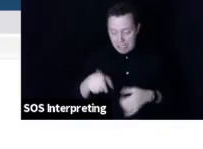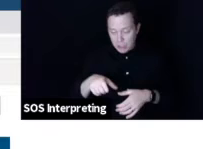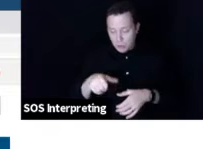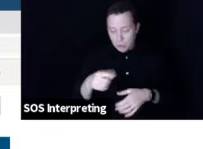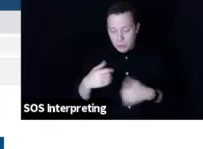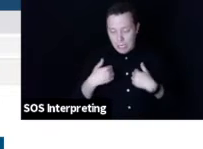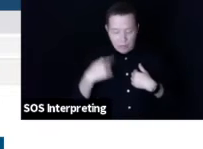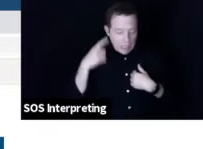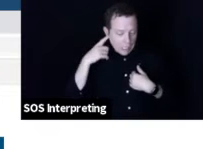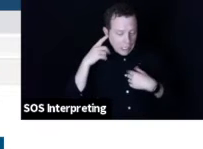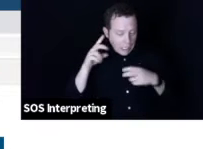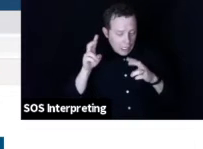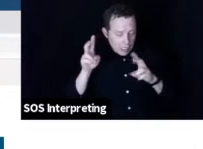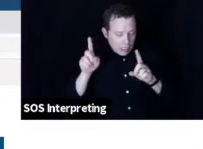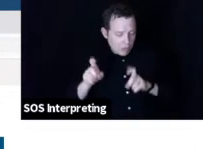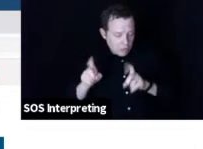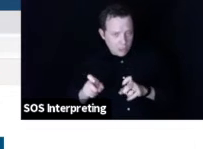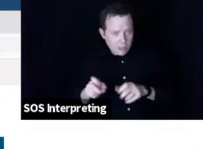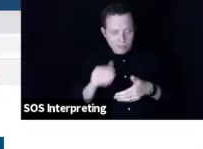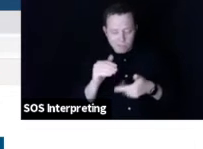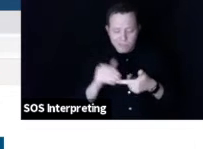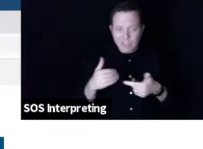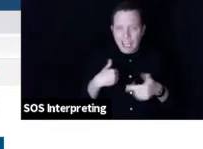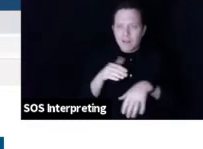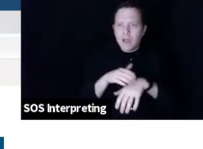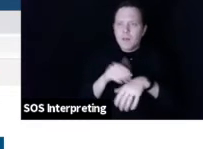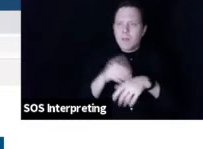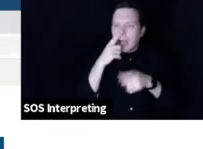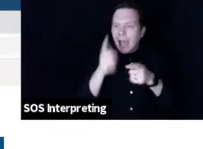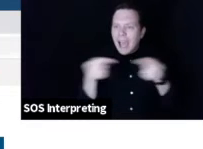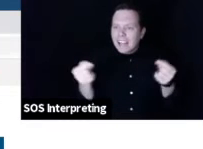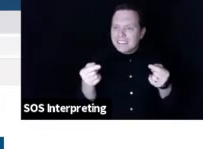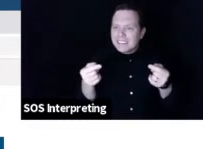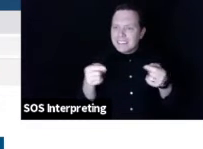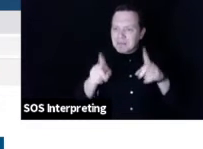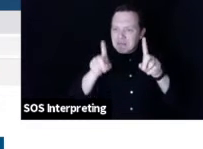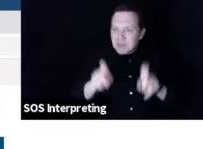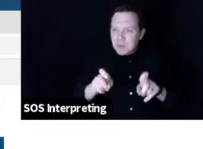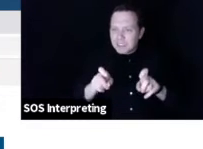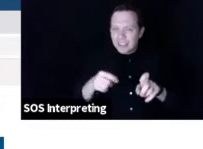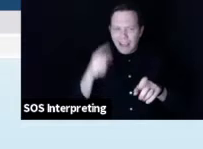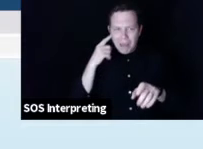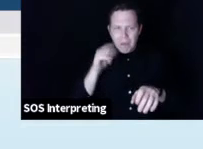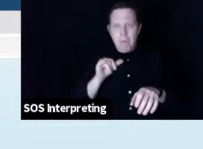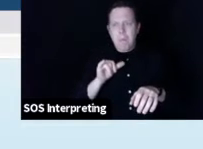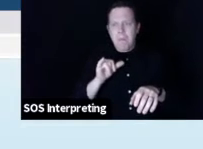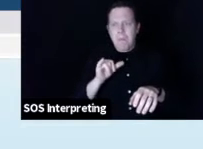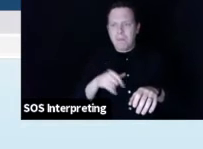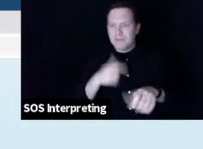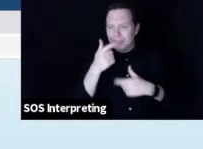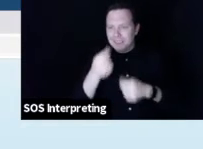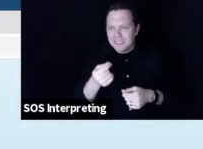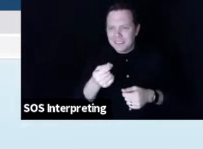thought that was fun. You can take this quiz to test your knowledge about myths associated with